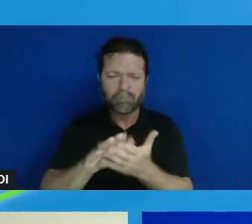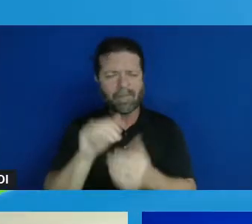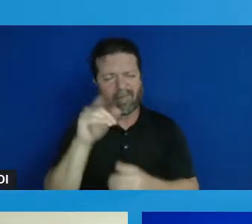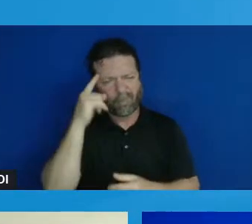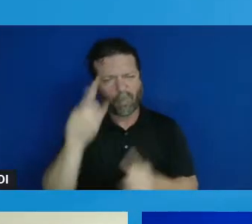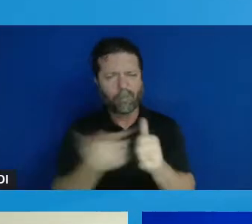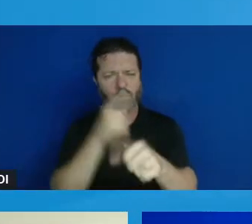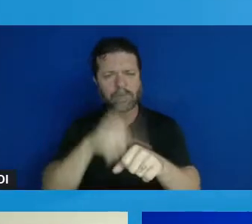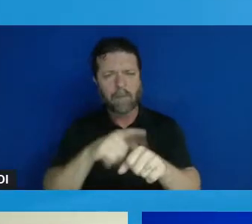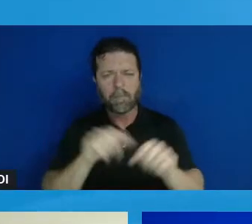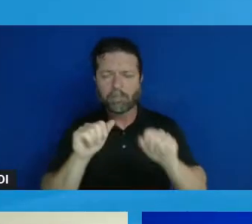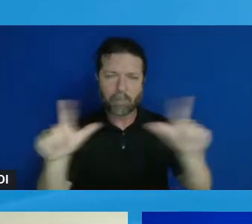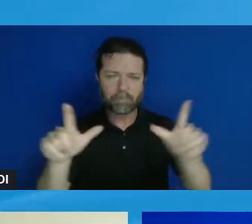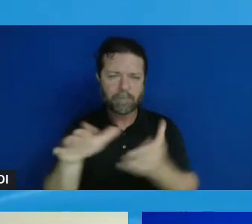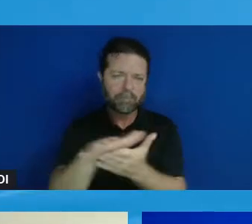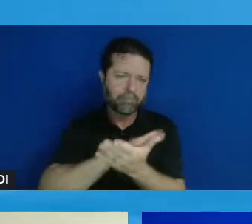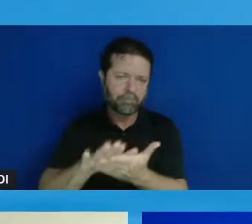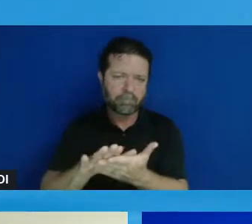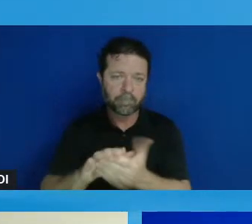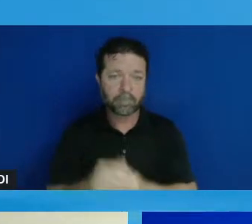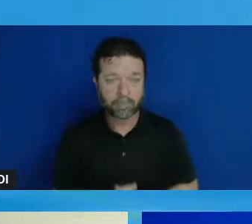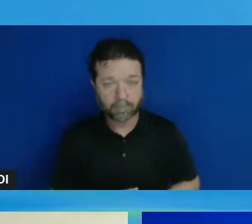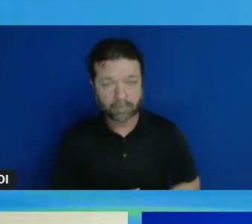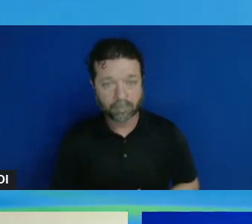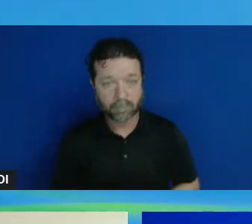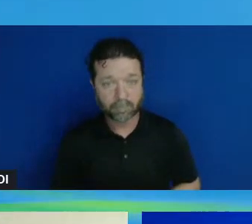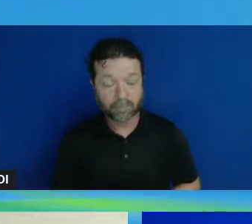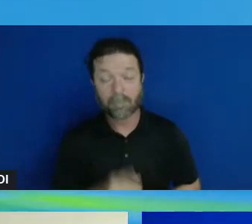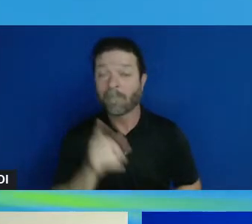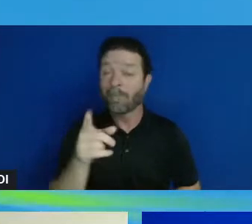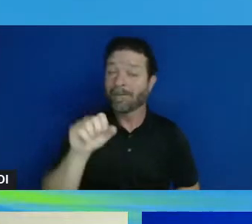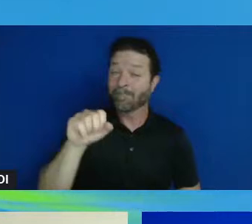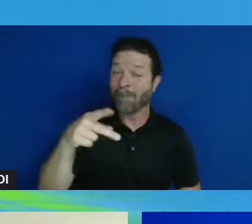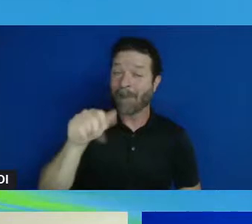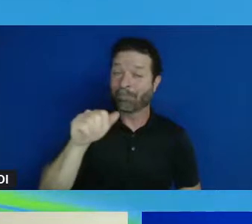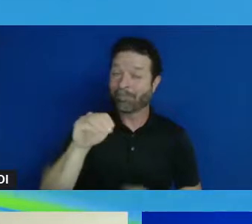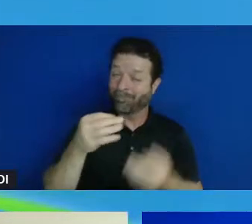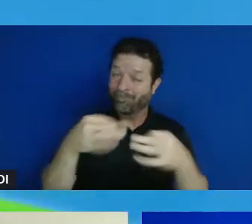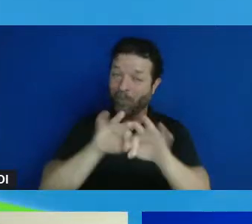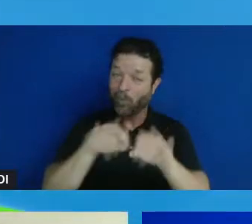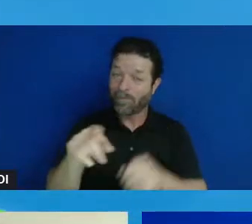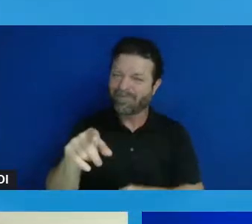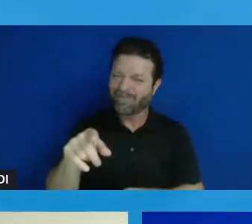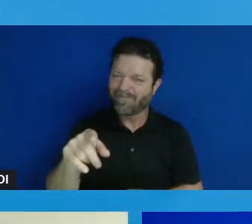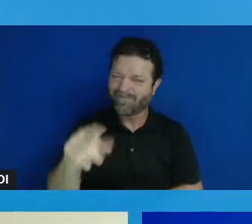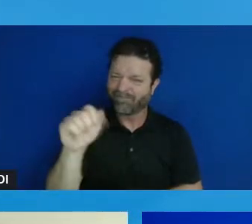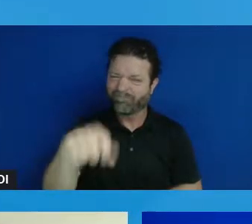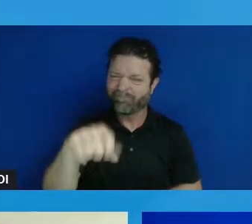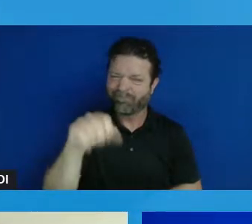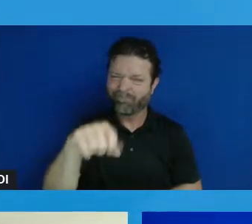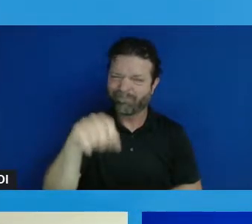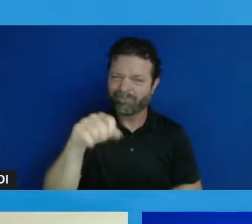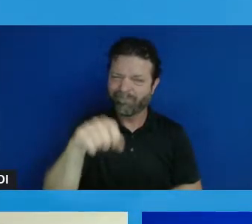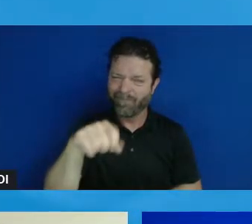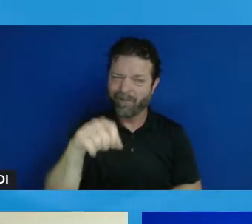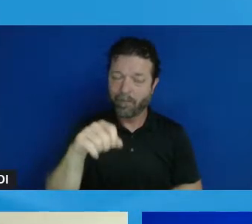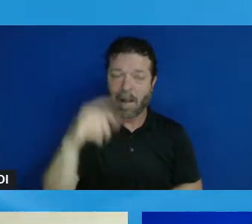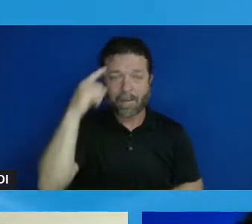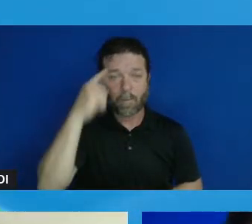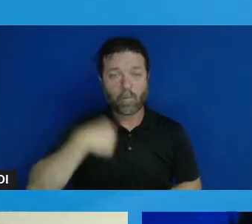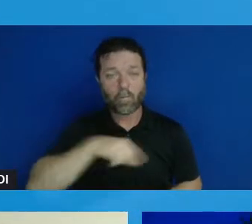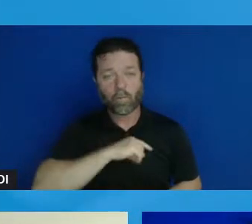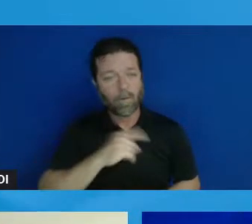call out about the spam folder. One thing that I think is great about us is that we always